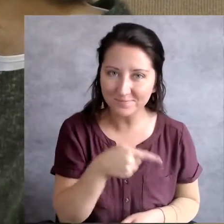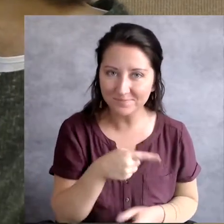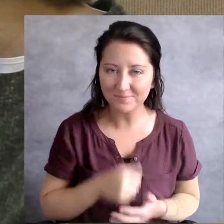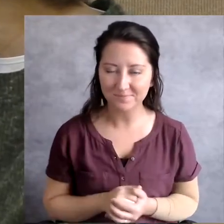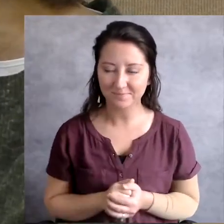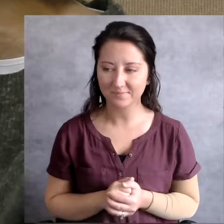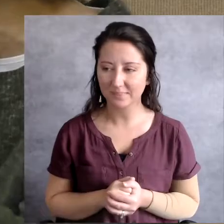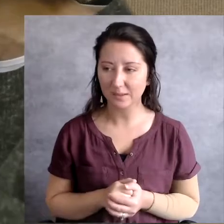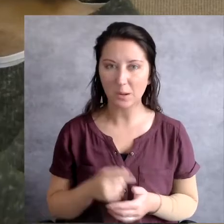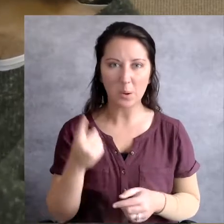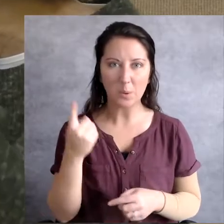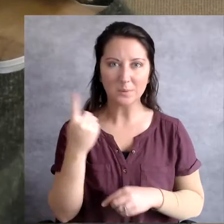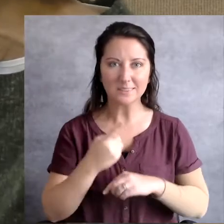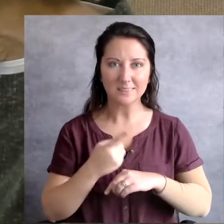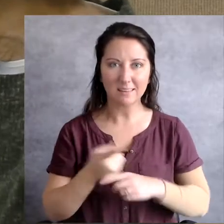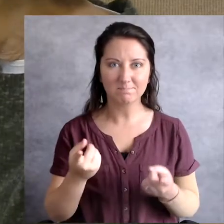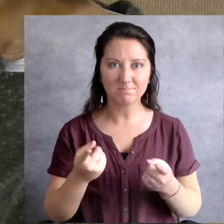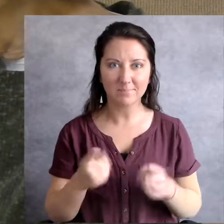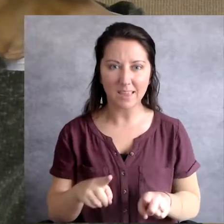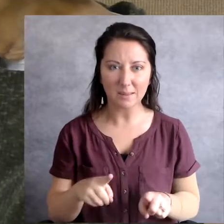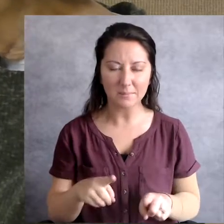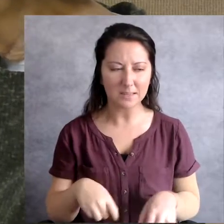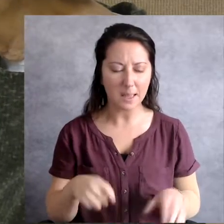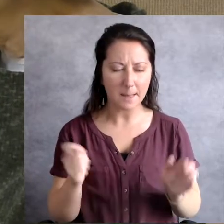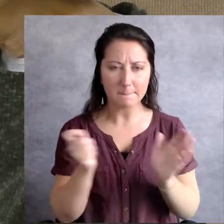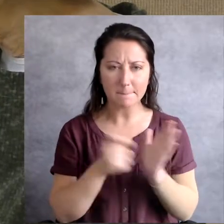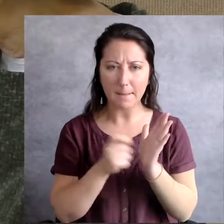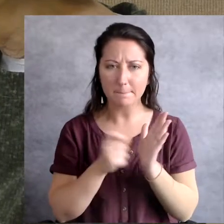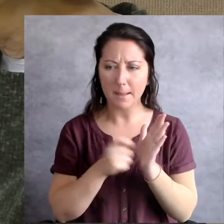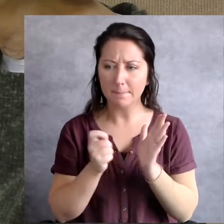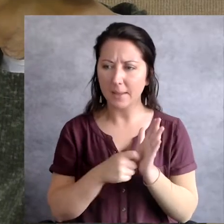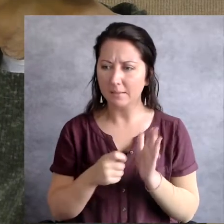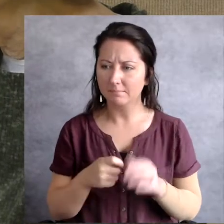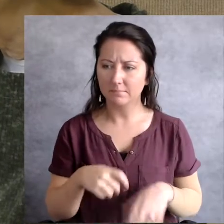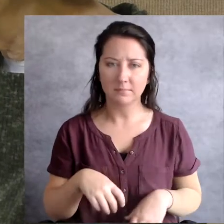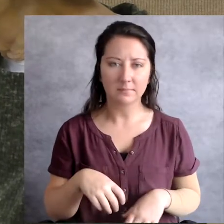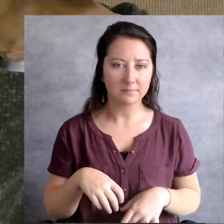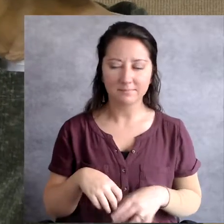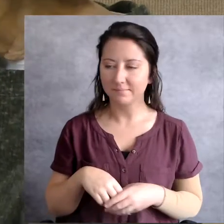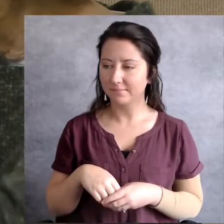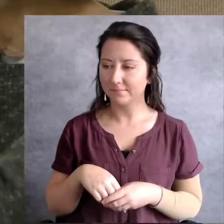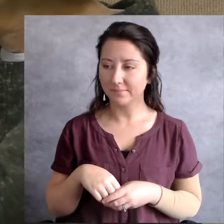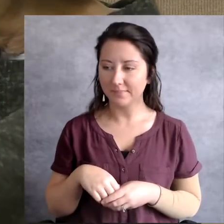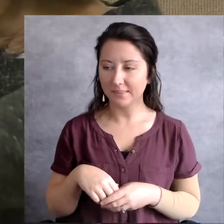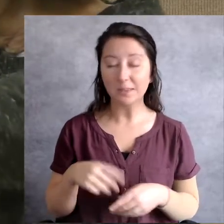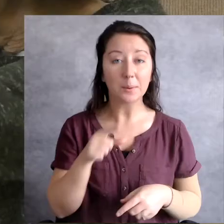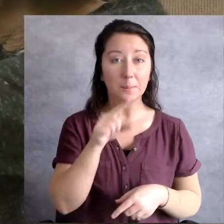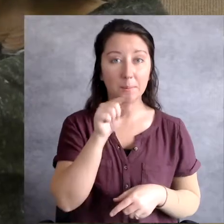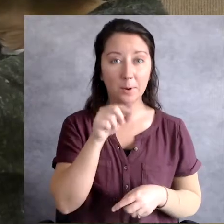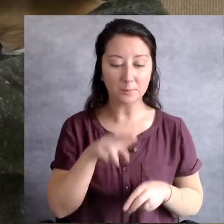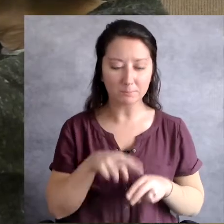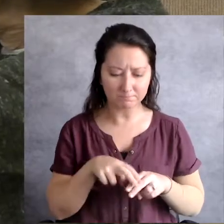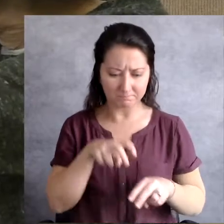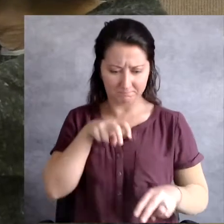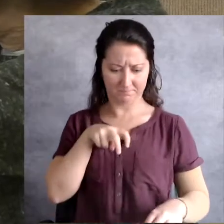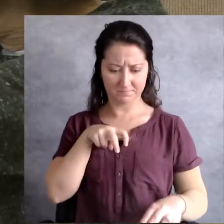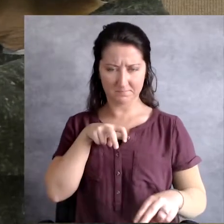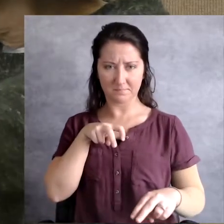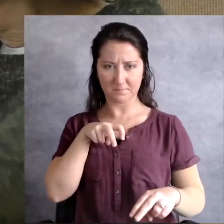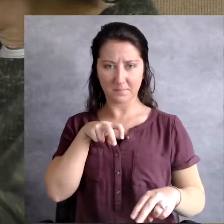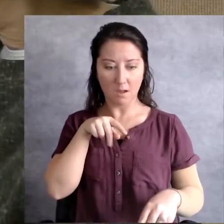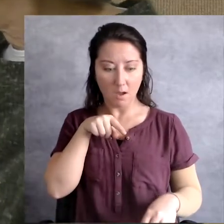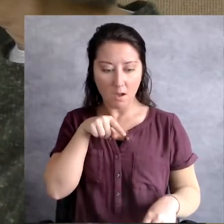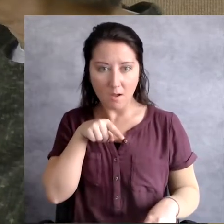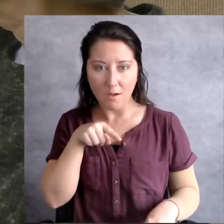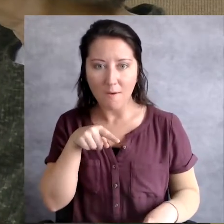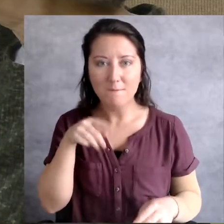One day, there's a tap, tap, tap. Quickly, the little bird hops off of the nest.